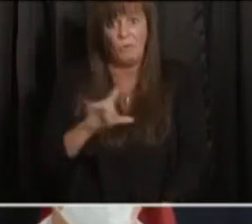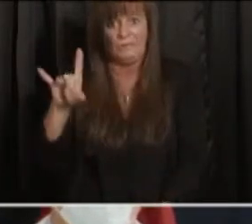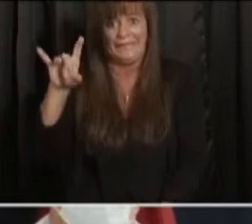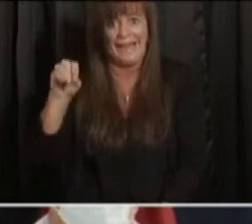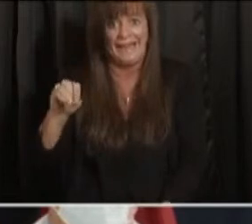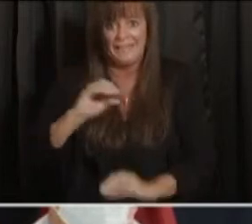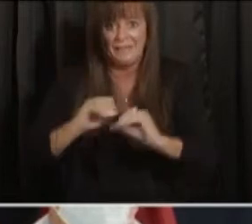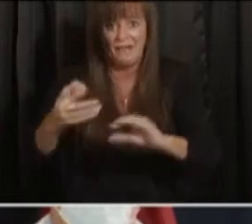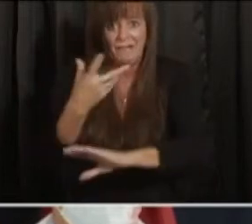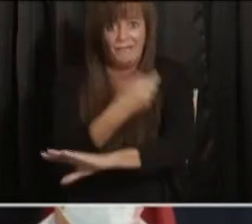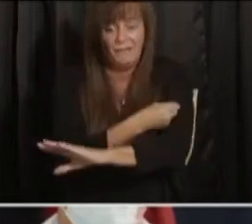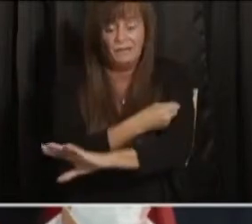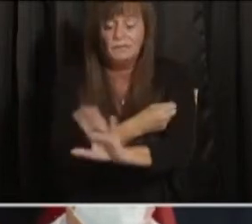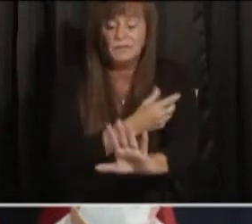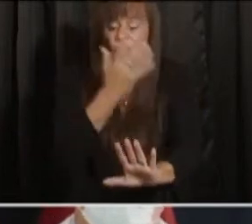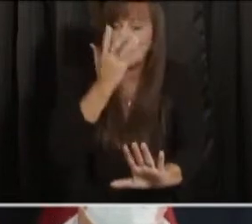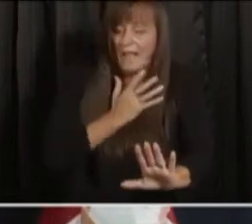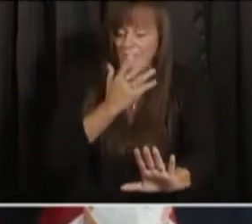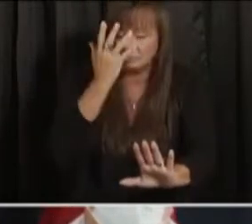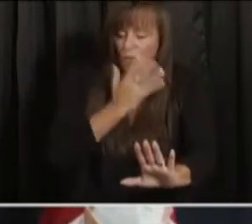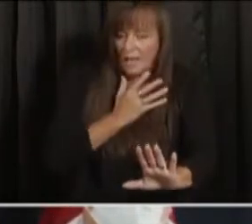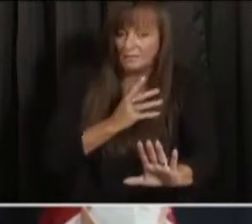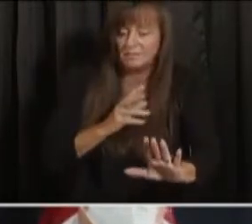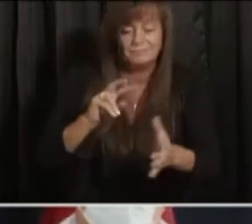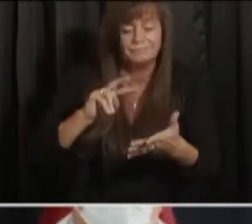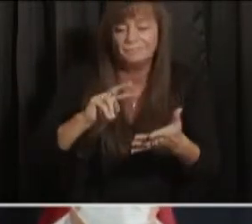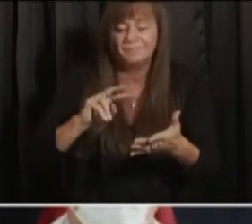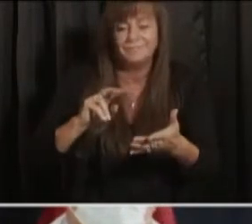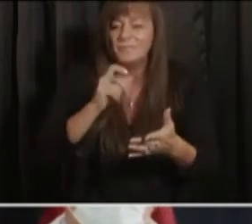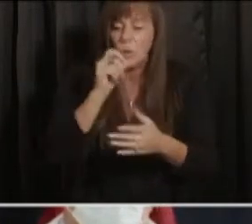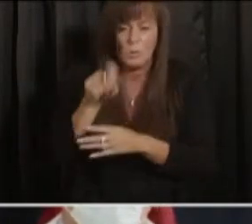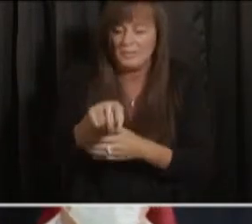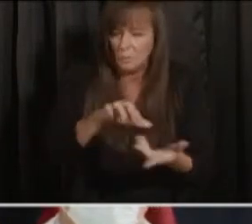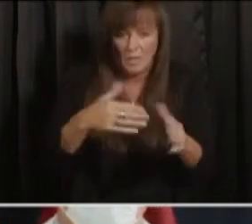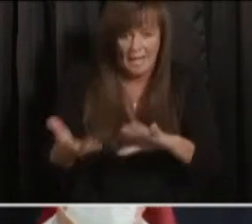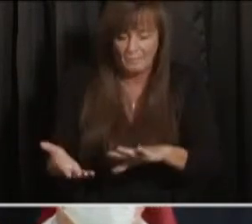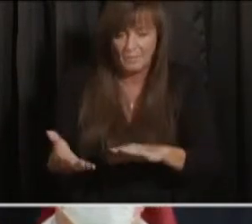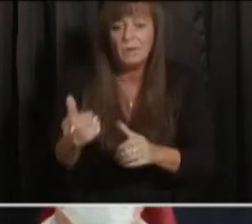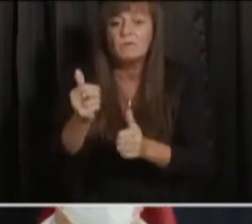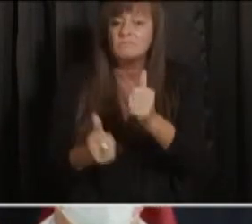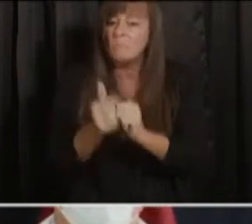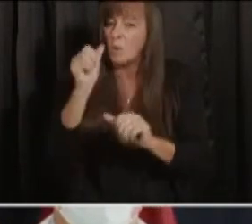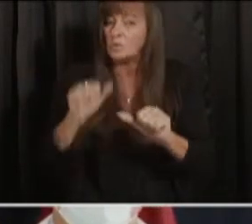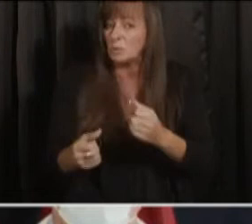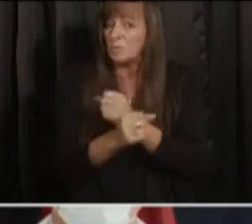who died is tragic, first of all. This didn't need to happen. Most of them could have been saved.